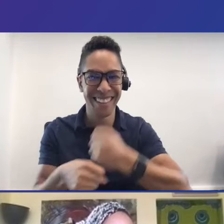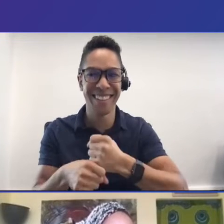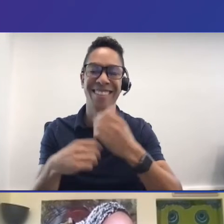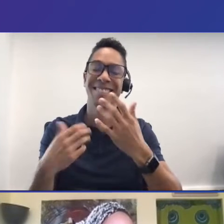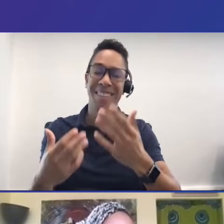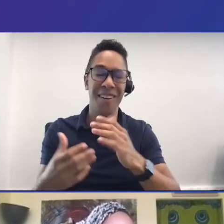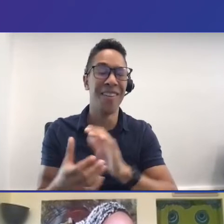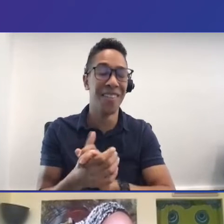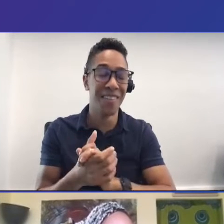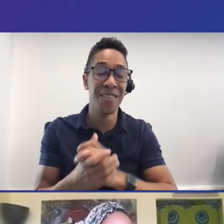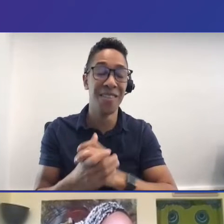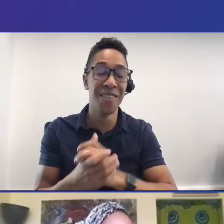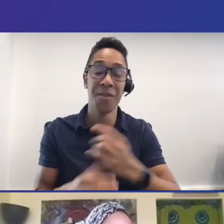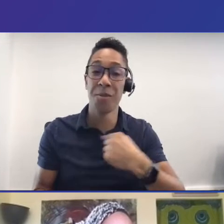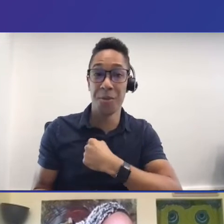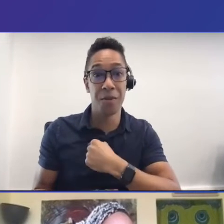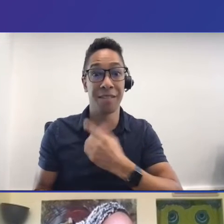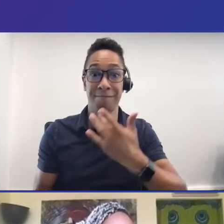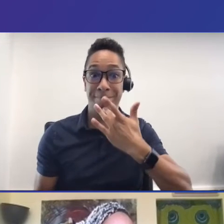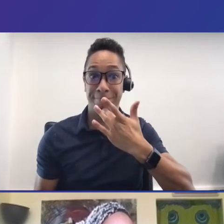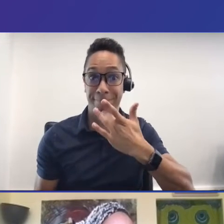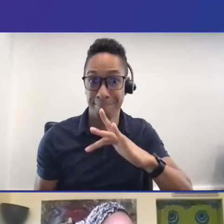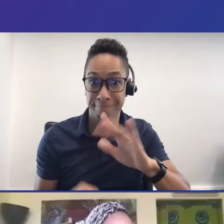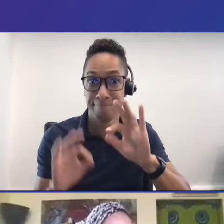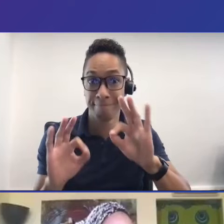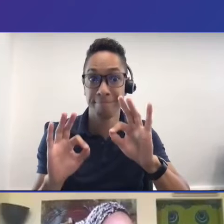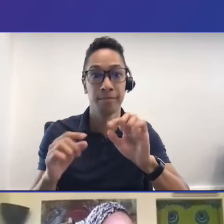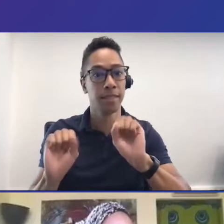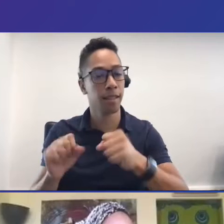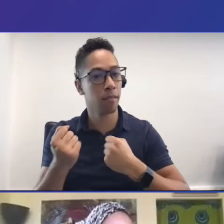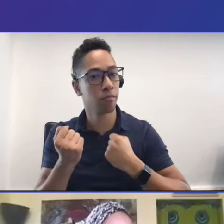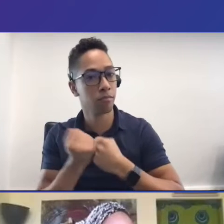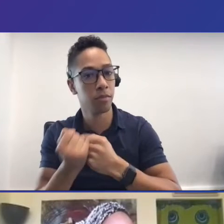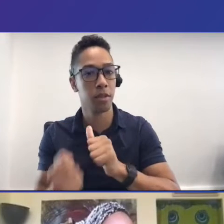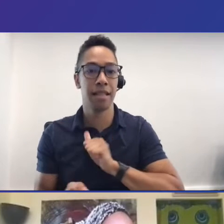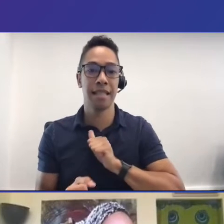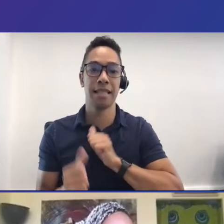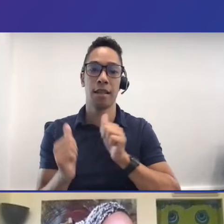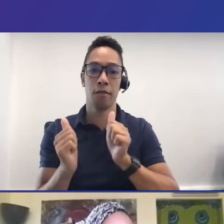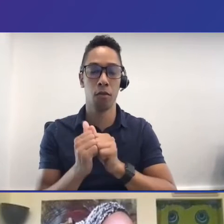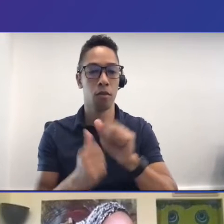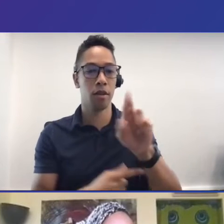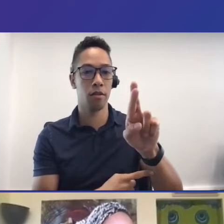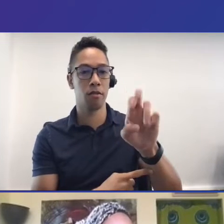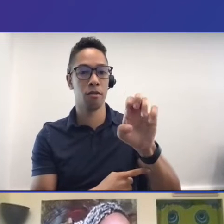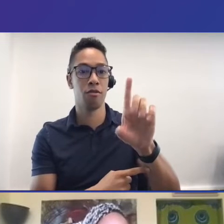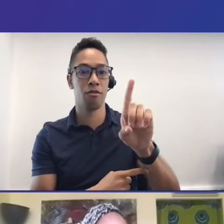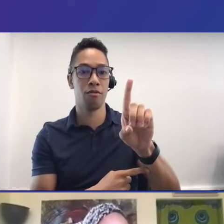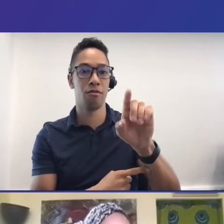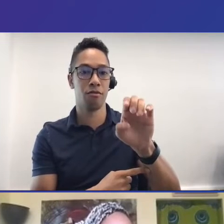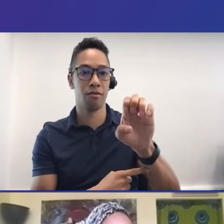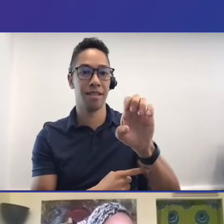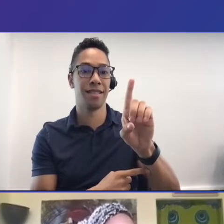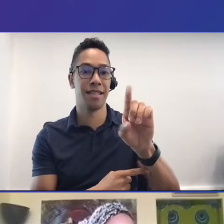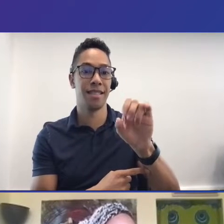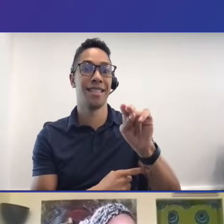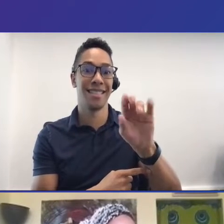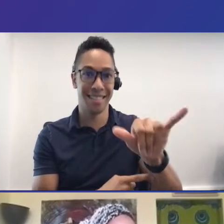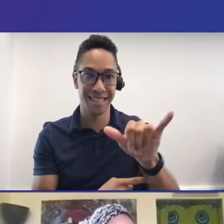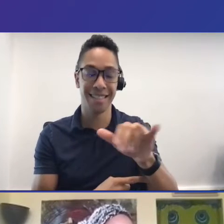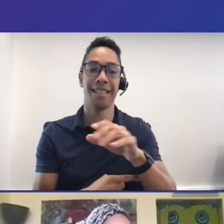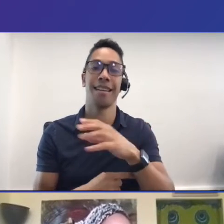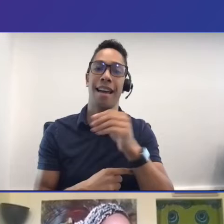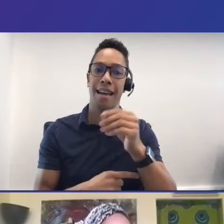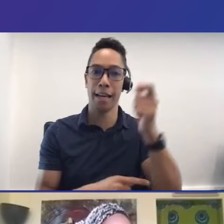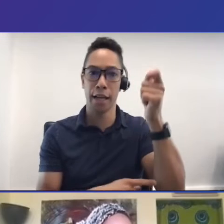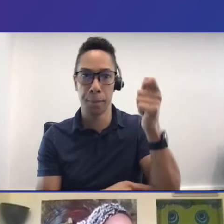And we've been fortunate enough to sustain ourselves through residencies and commissions. I've worked a